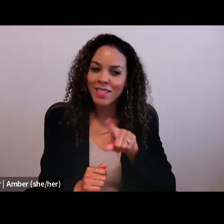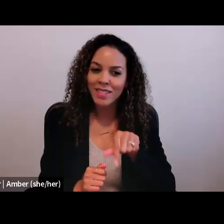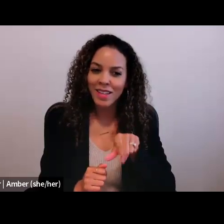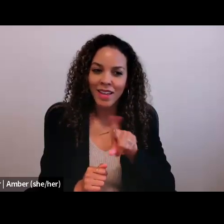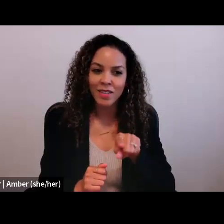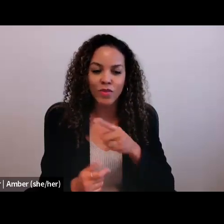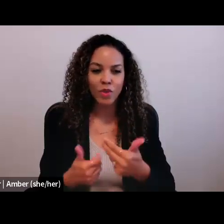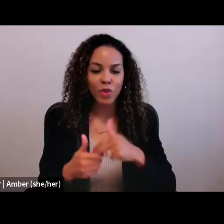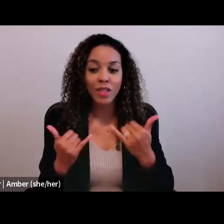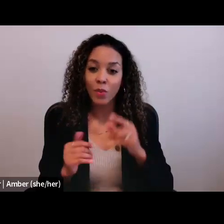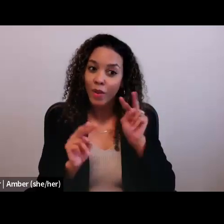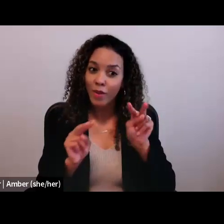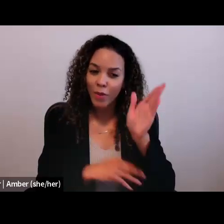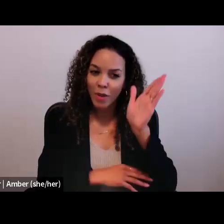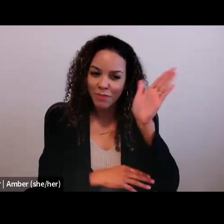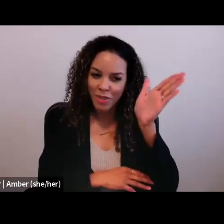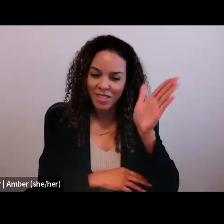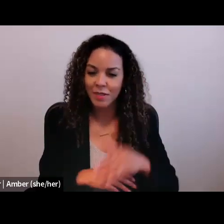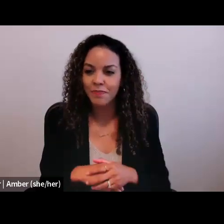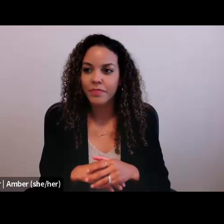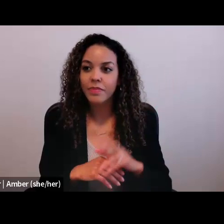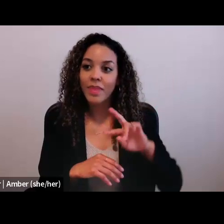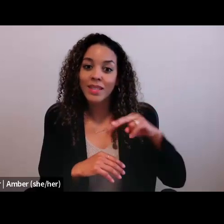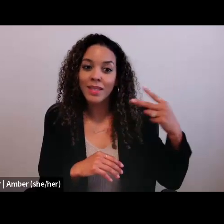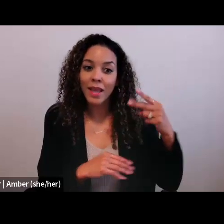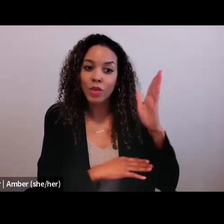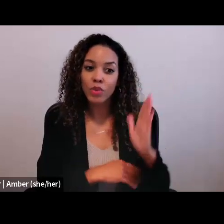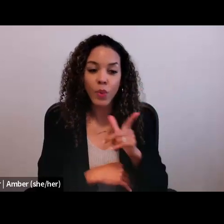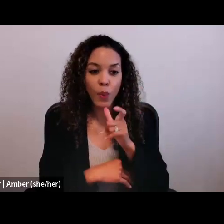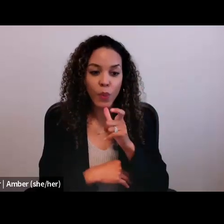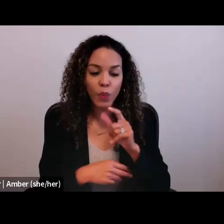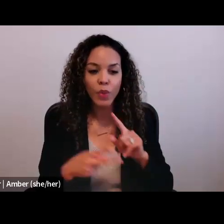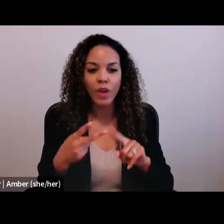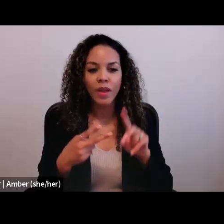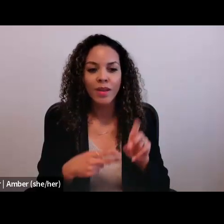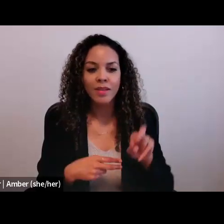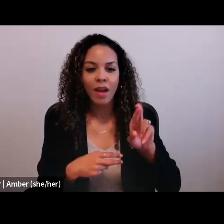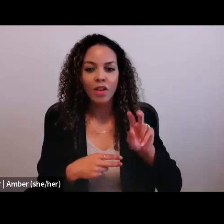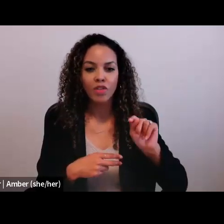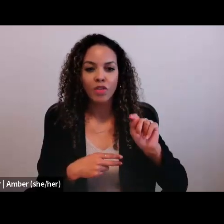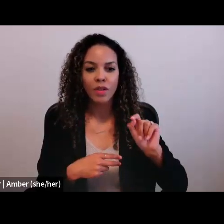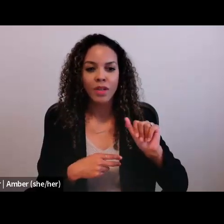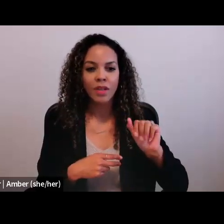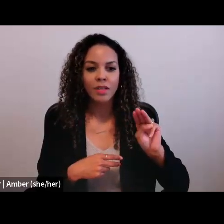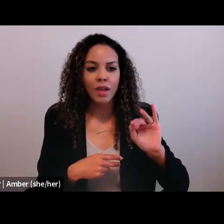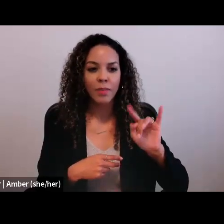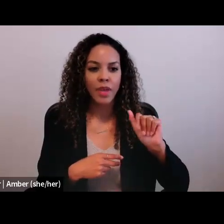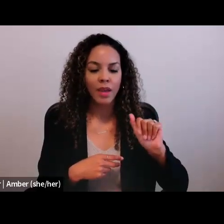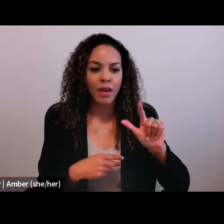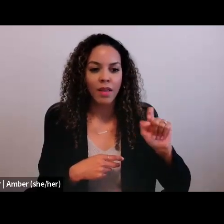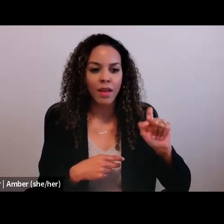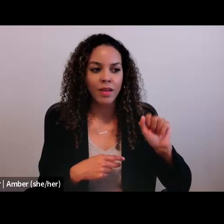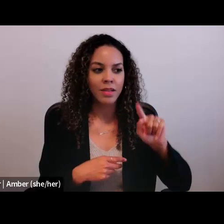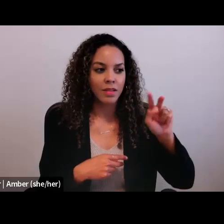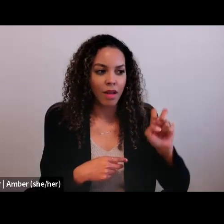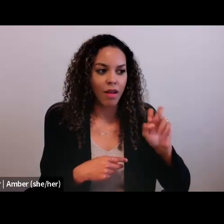look forward to your presentation. Our second presenter is Dr. Tamika LaSalle Finley,